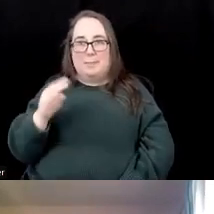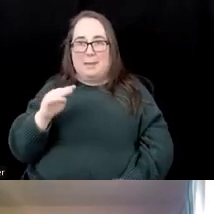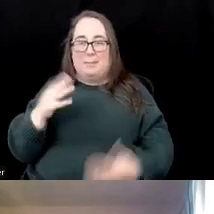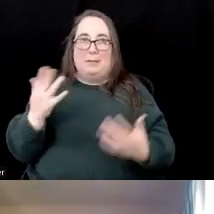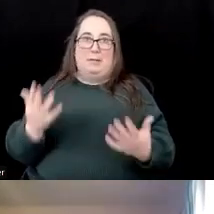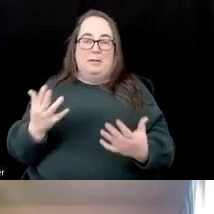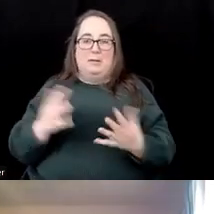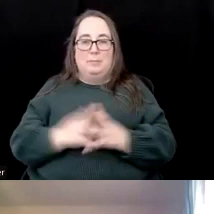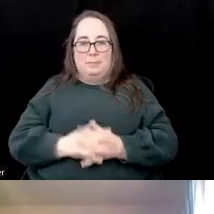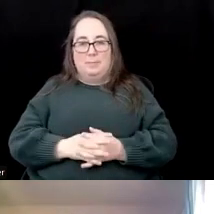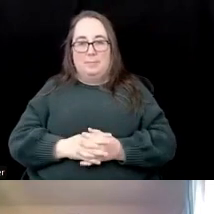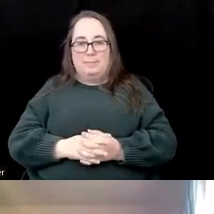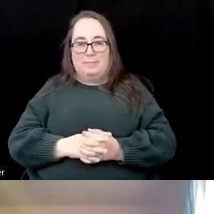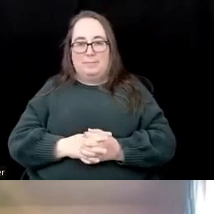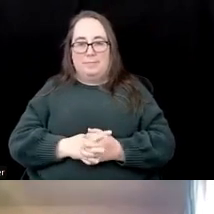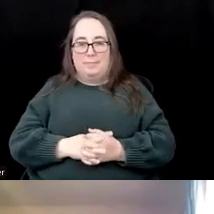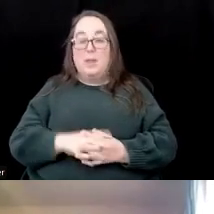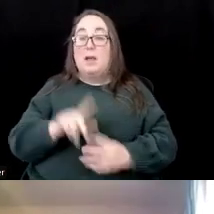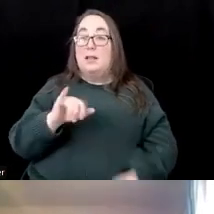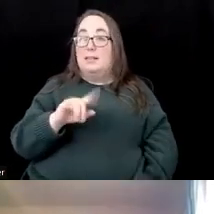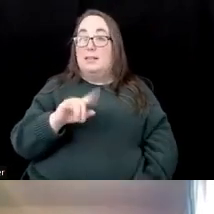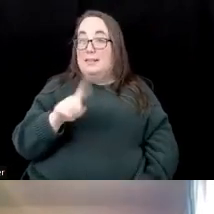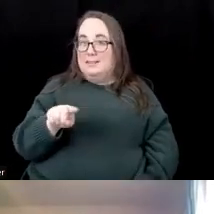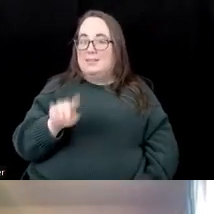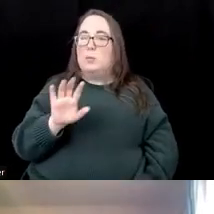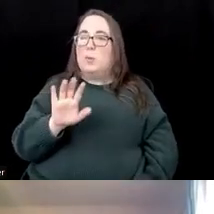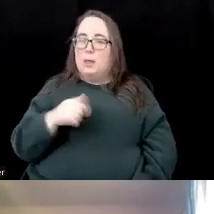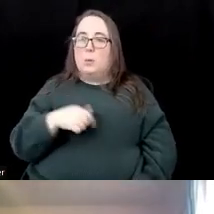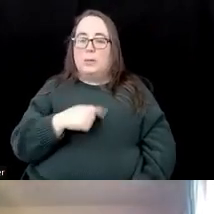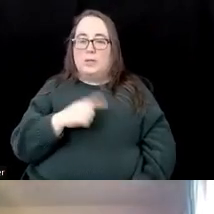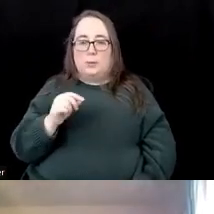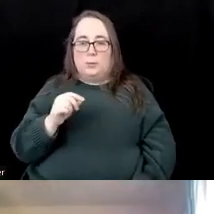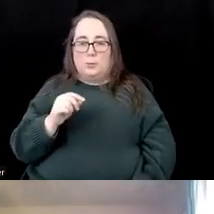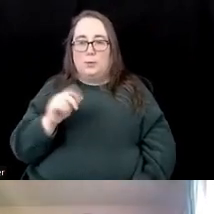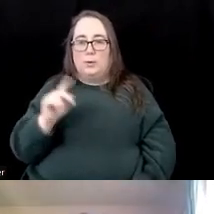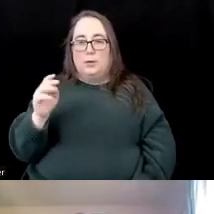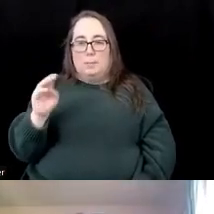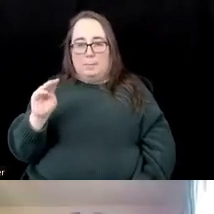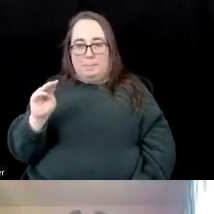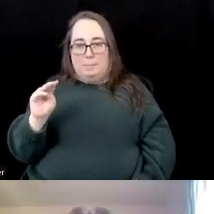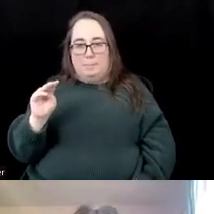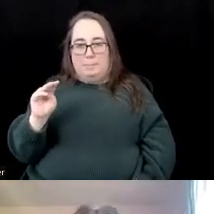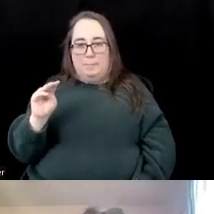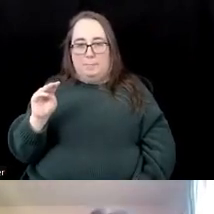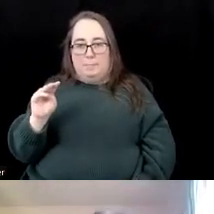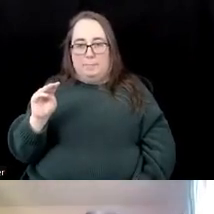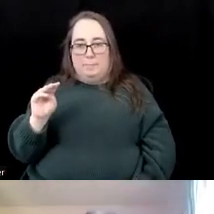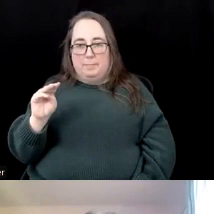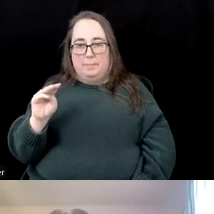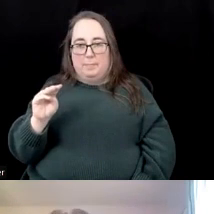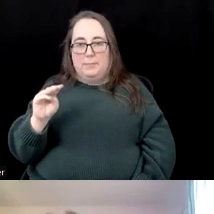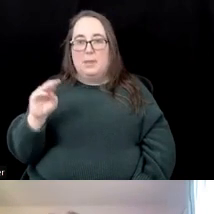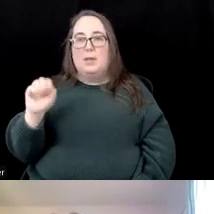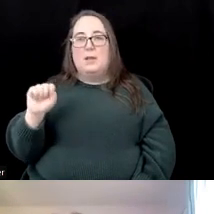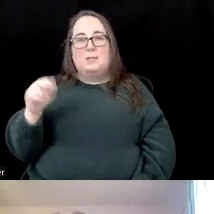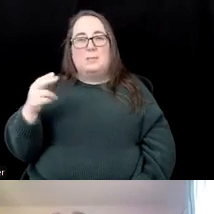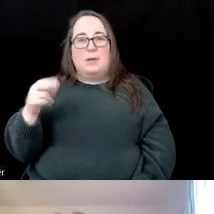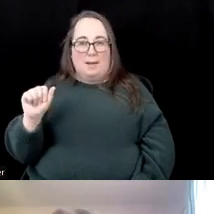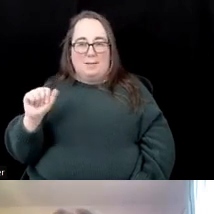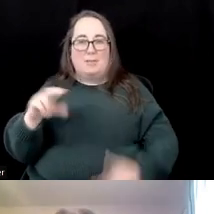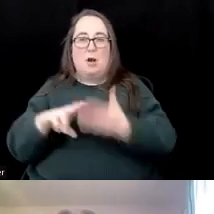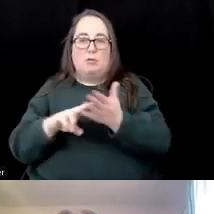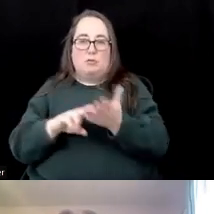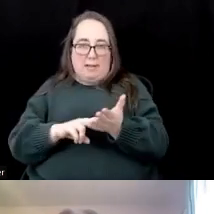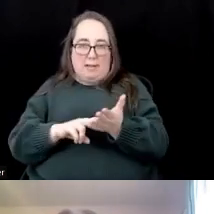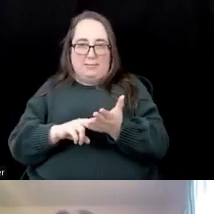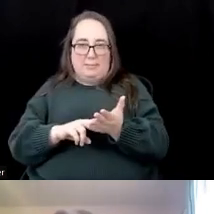Wow. Well, we do, Pam, the Spokane Housing Authority